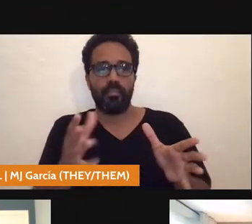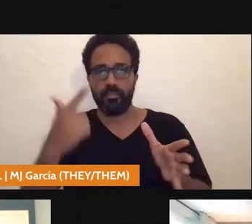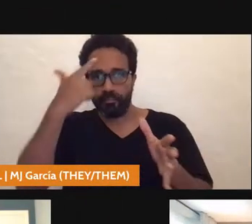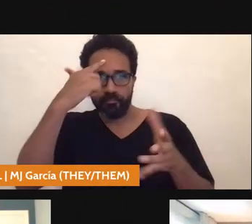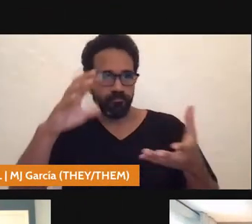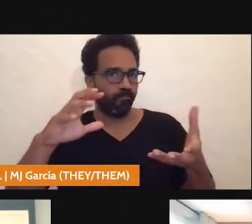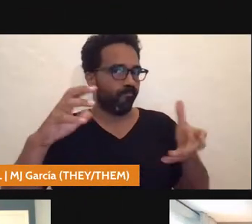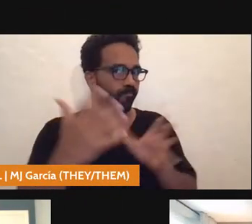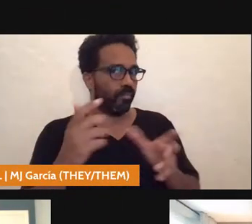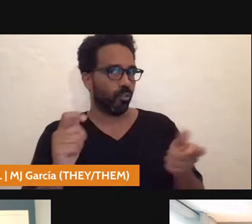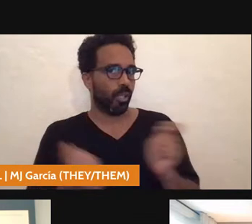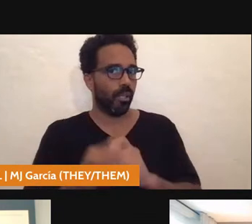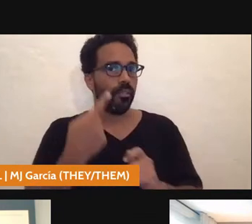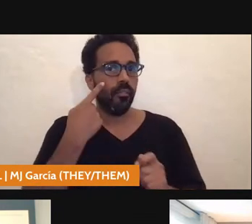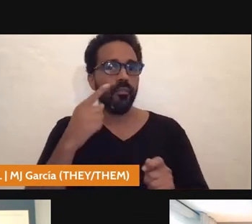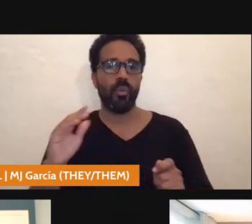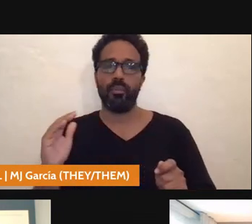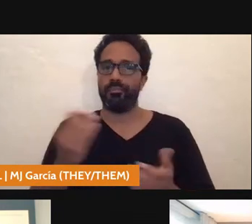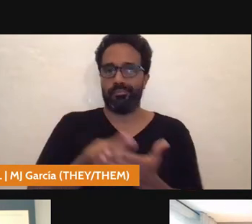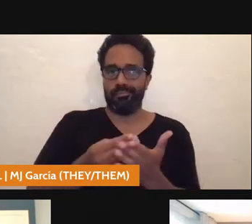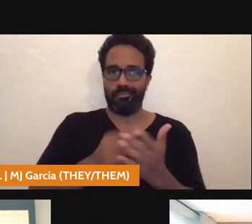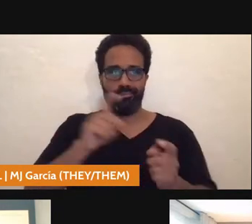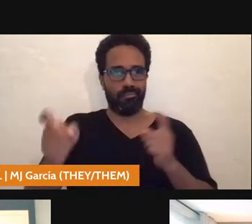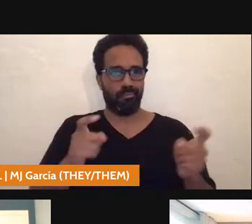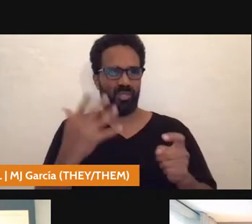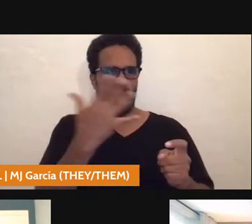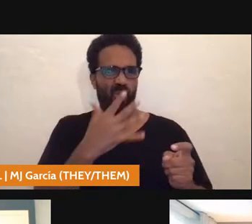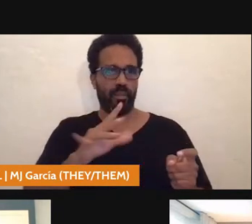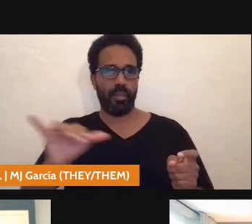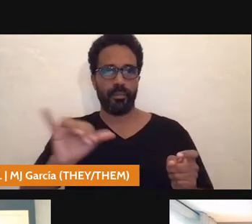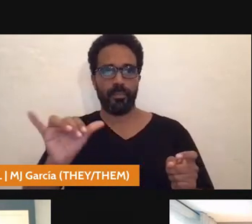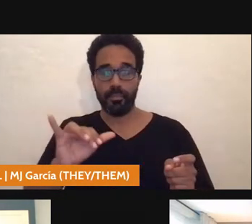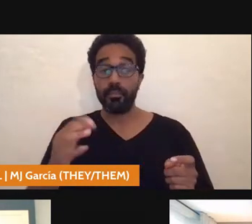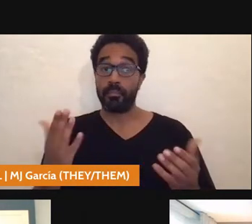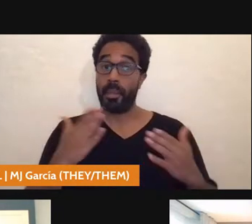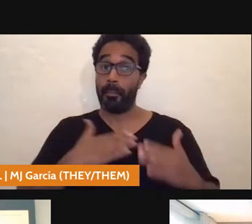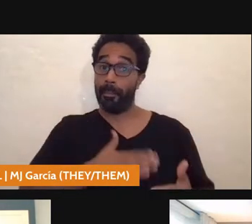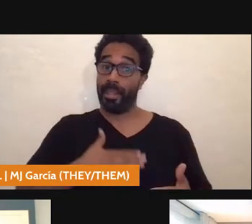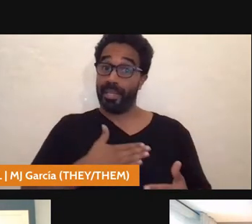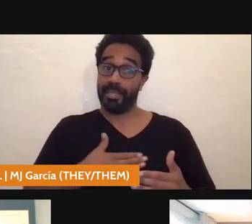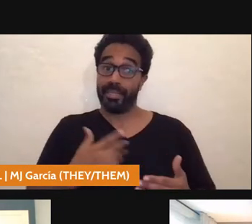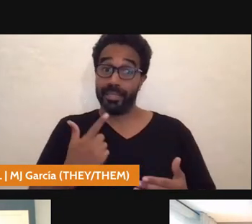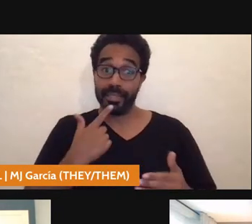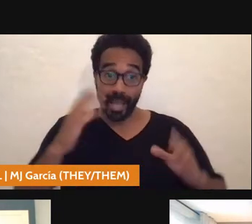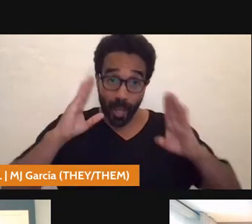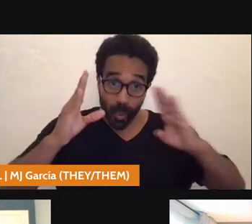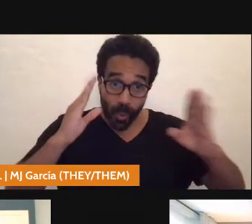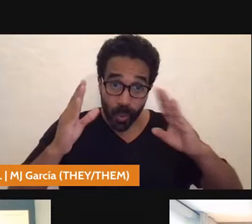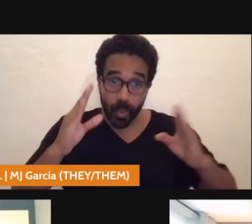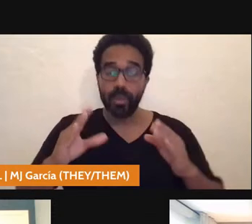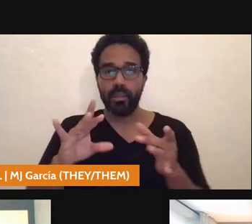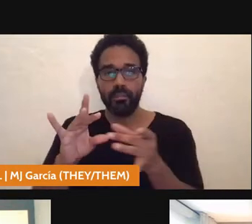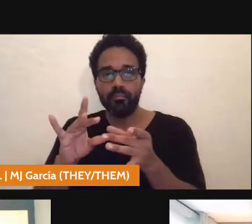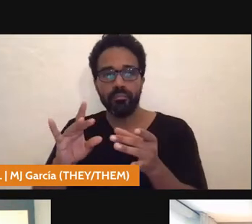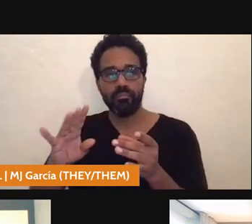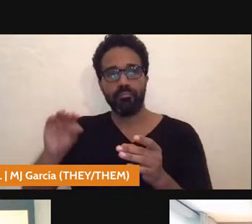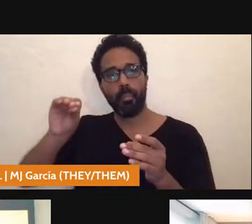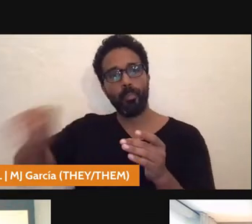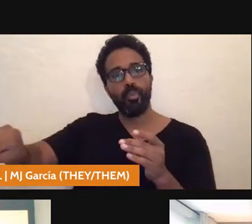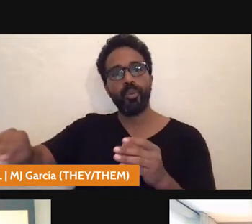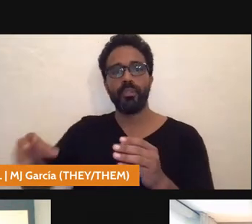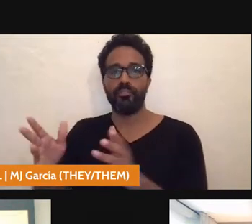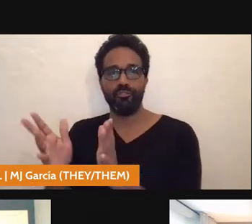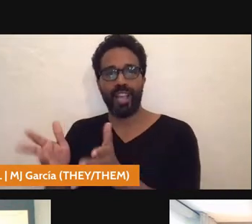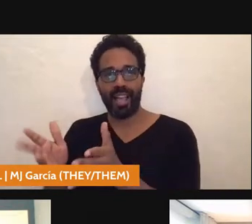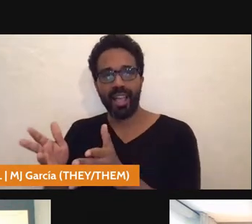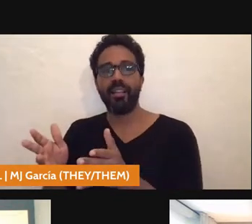in welcoming all of our incredible panelists. Put your comments in the chat, tell them welcome. Also congratulate them on